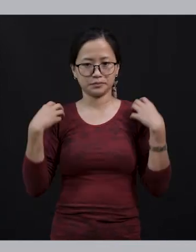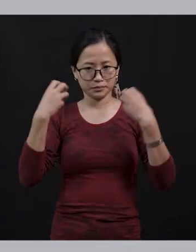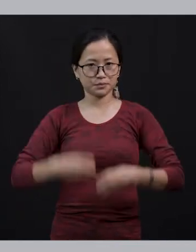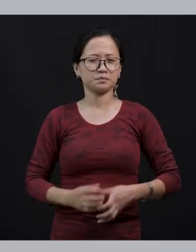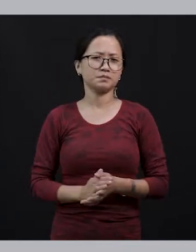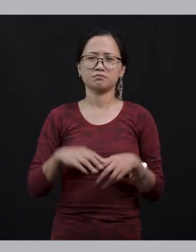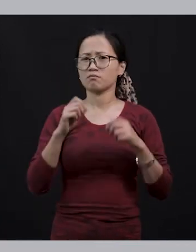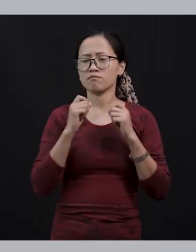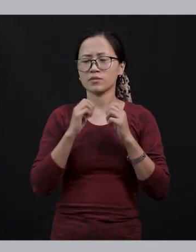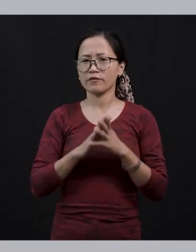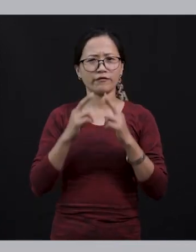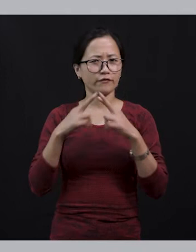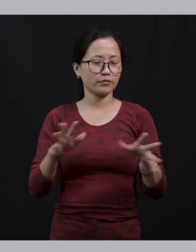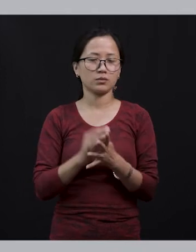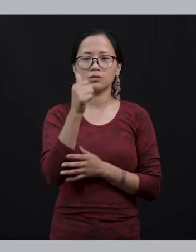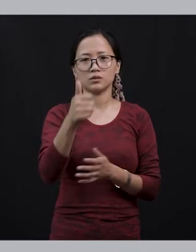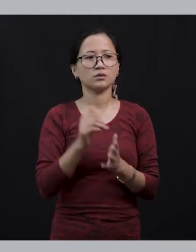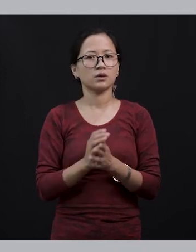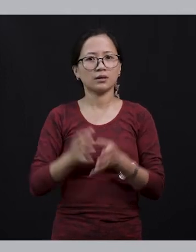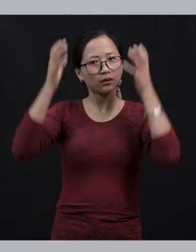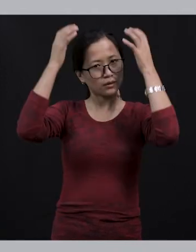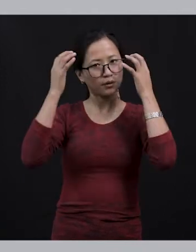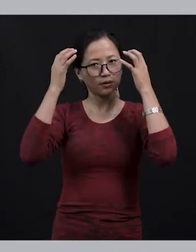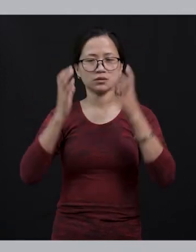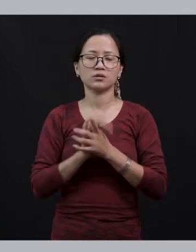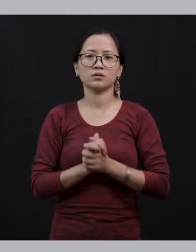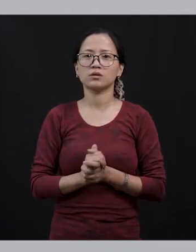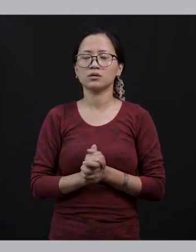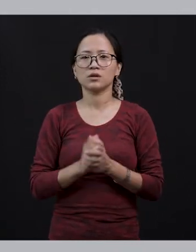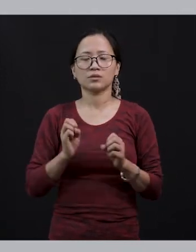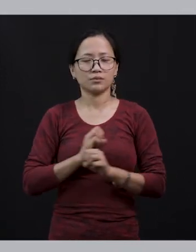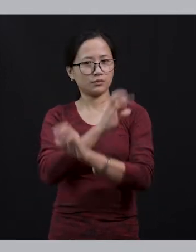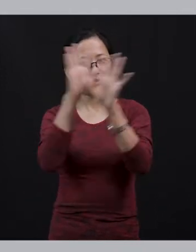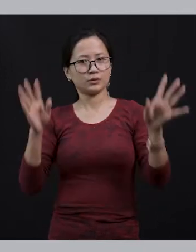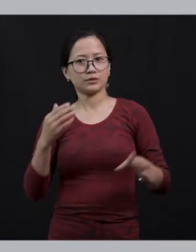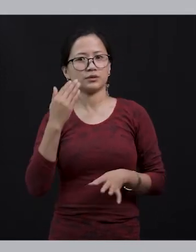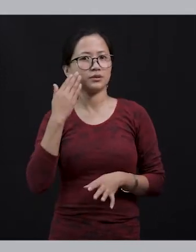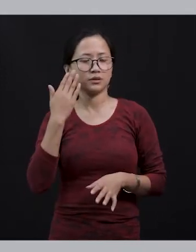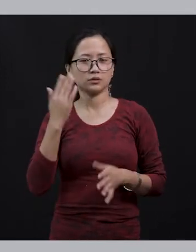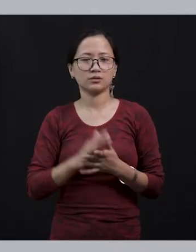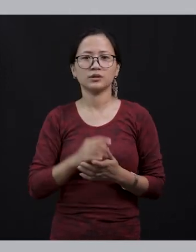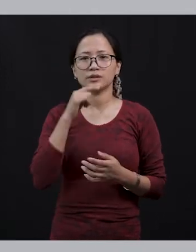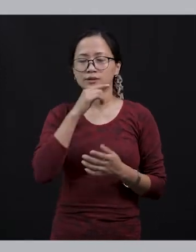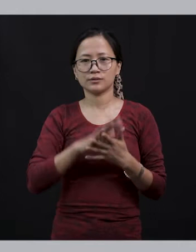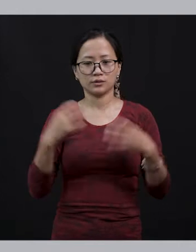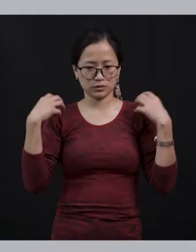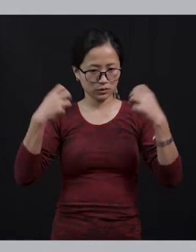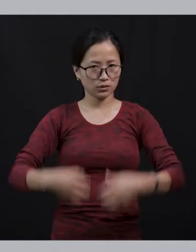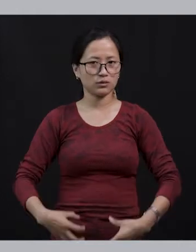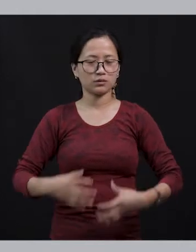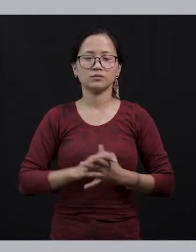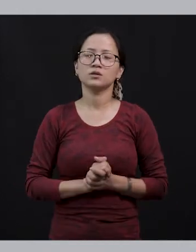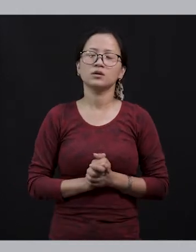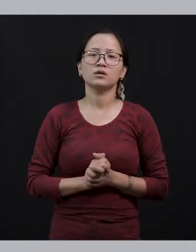really nice. So ordained with headgear and everything, and wearing a bright red and yellow gown kind of a thing. So he was a